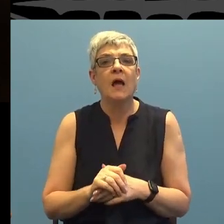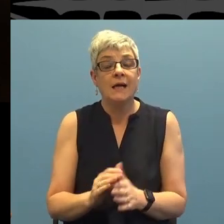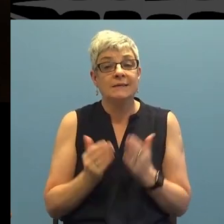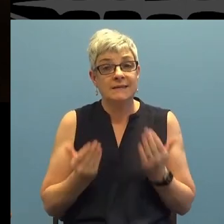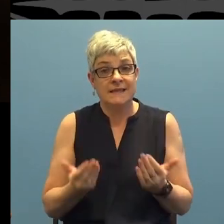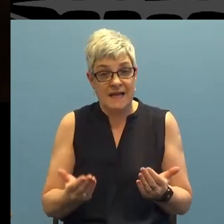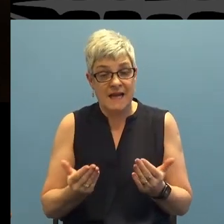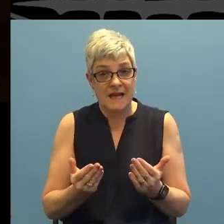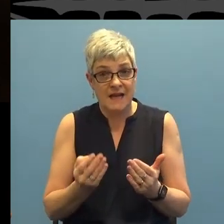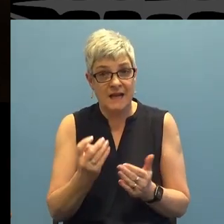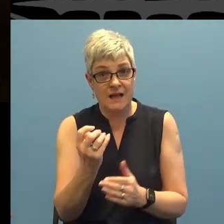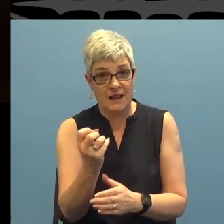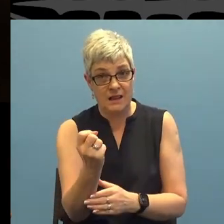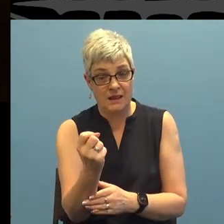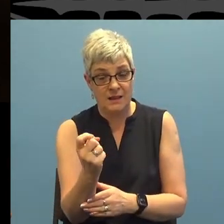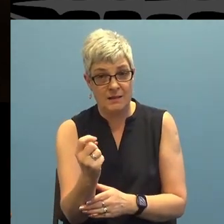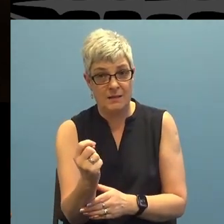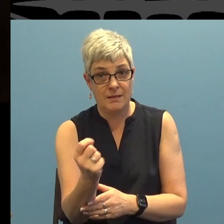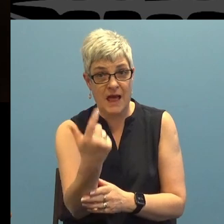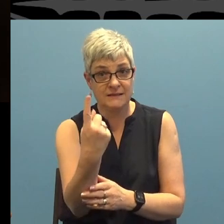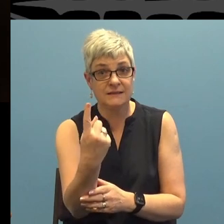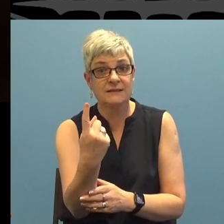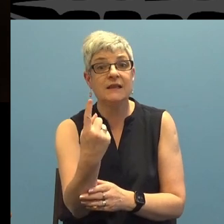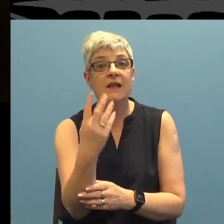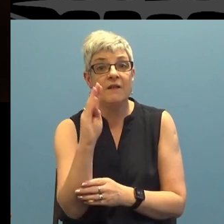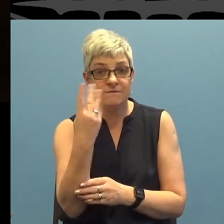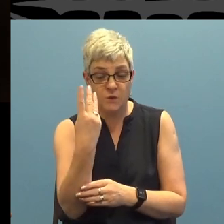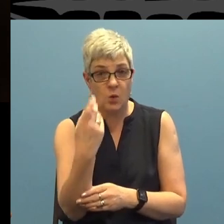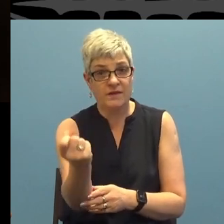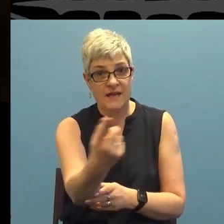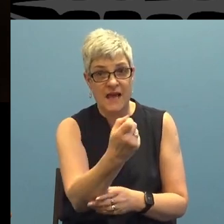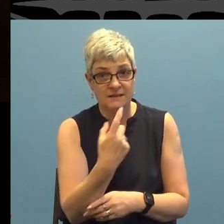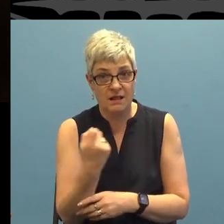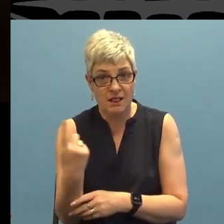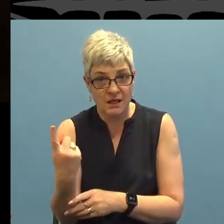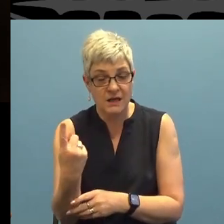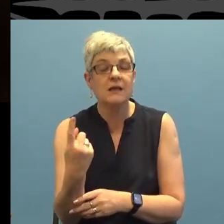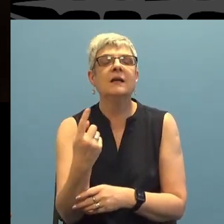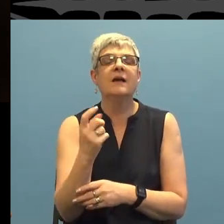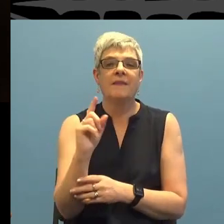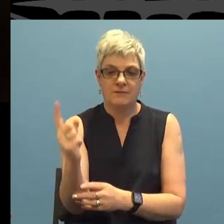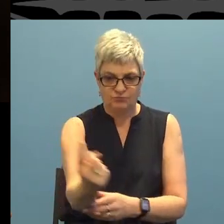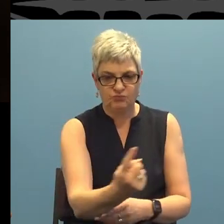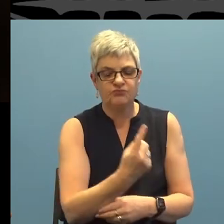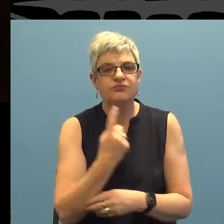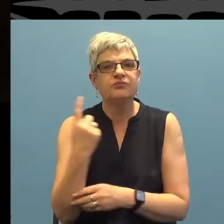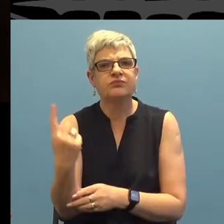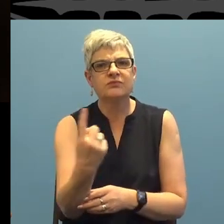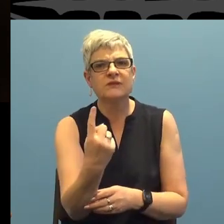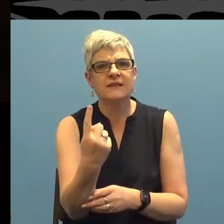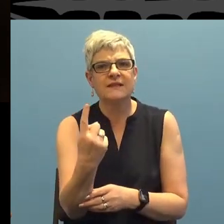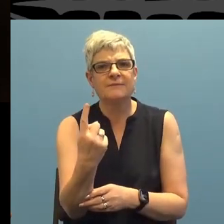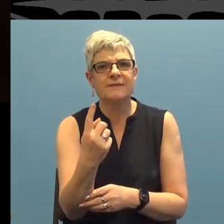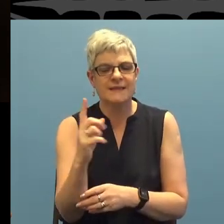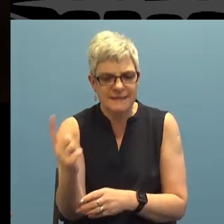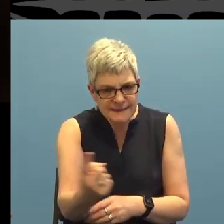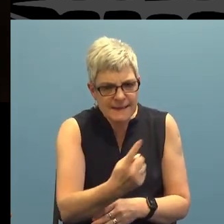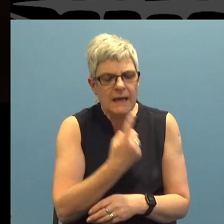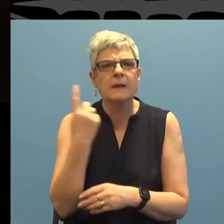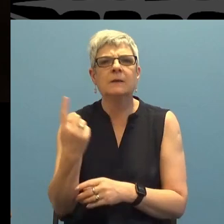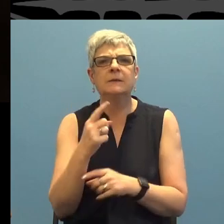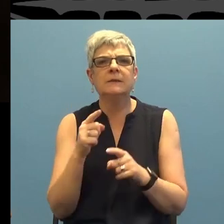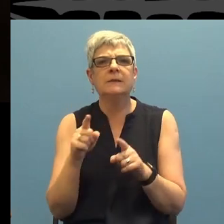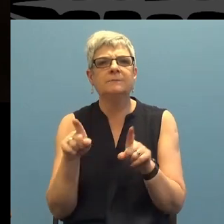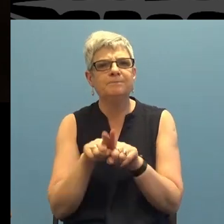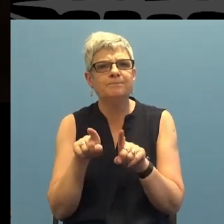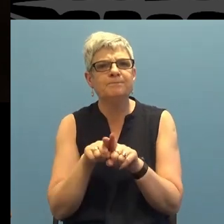Today we're going to be lighting the fourth candle on our Advent ring, the round ring, the circle